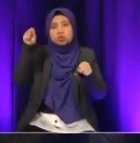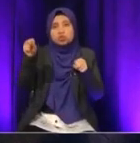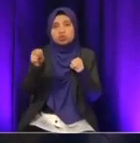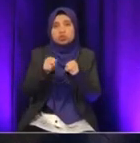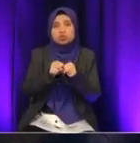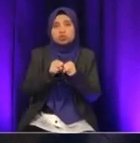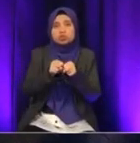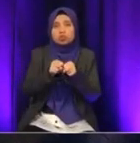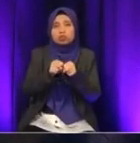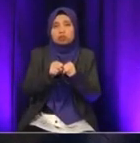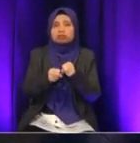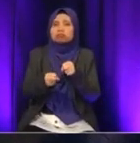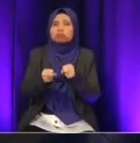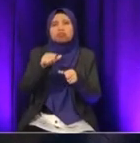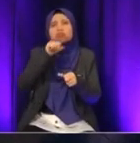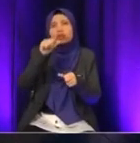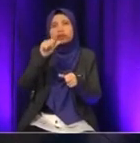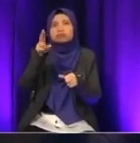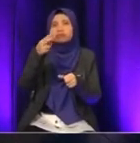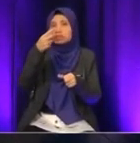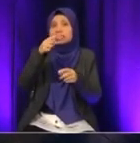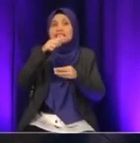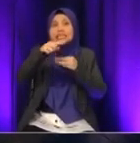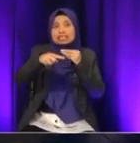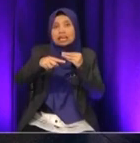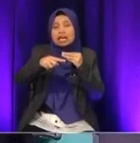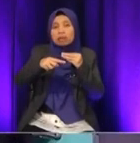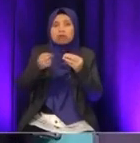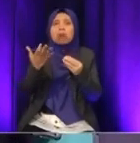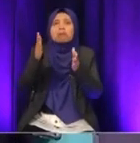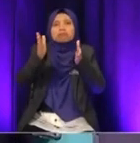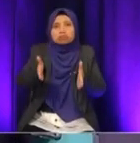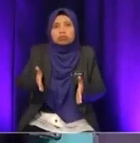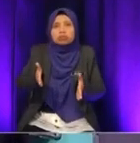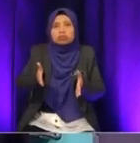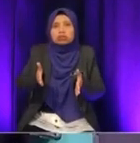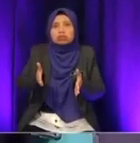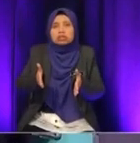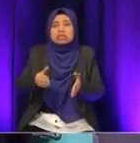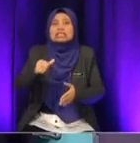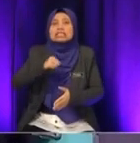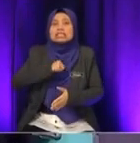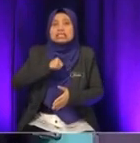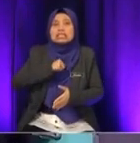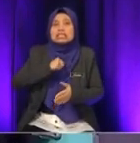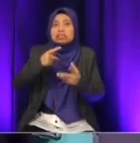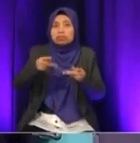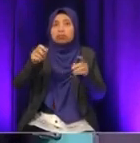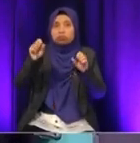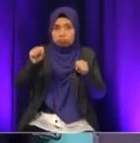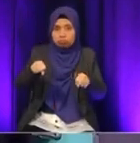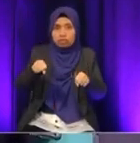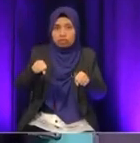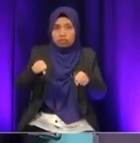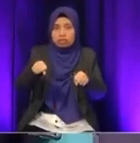a larger number of people, especially mm-hmm. family members, friends or maybe community as a whole, while individual volunteering usually involve a single person